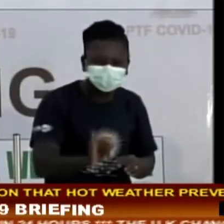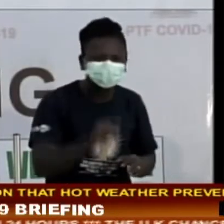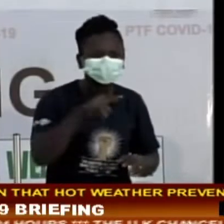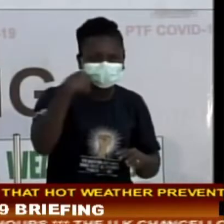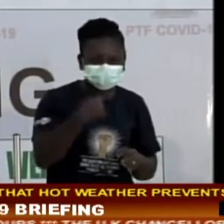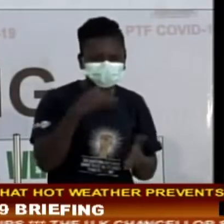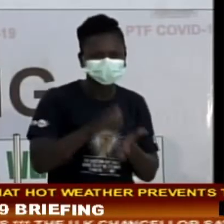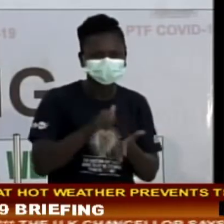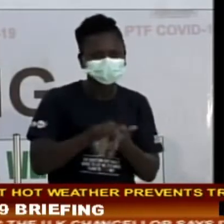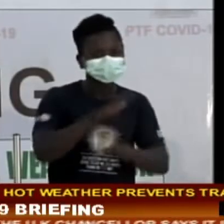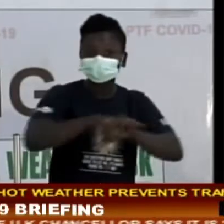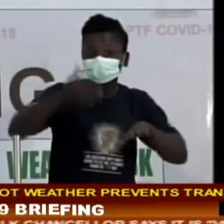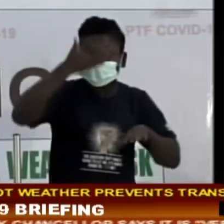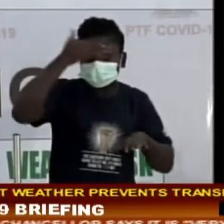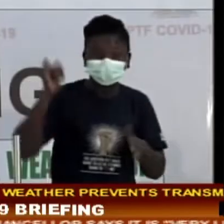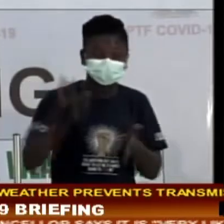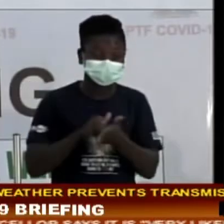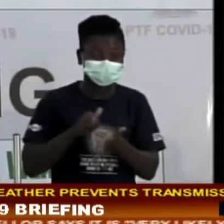my